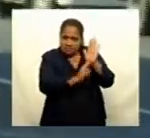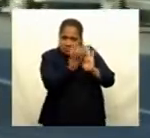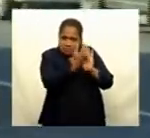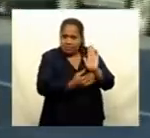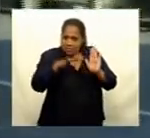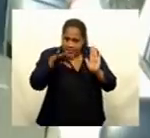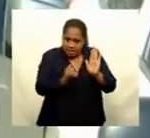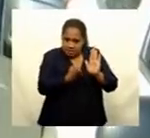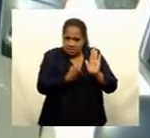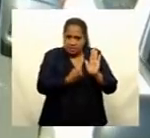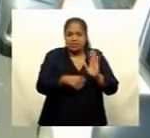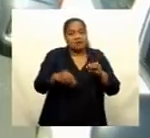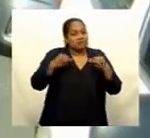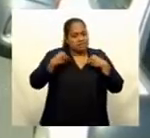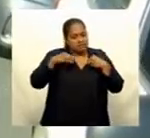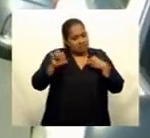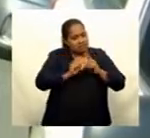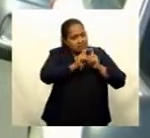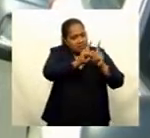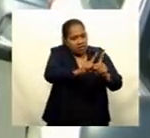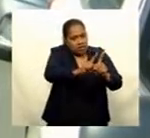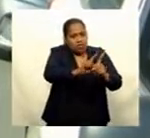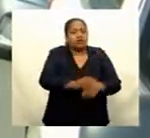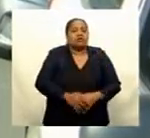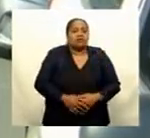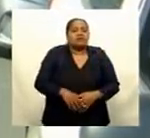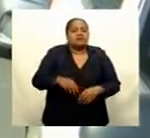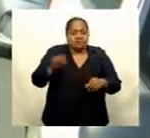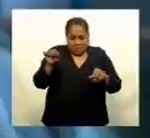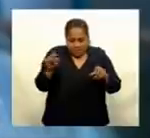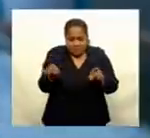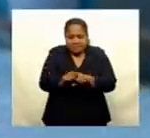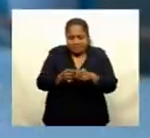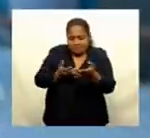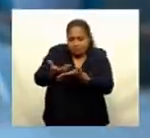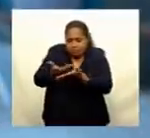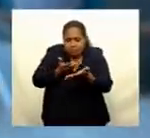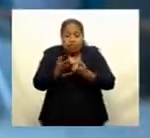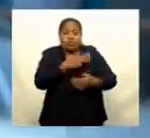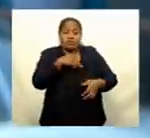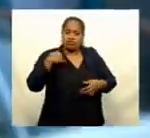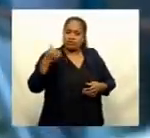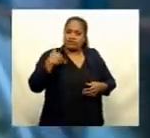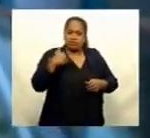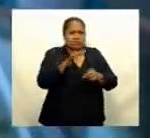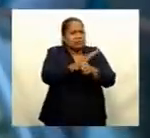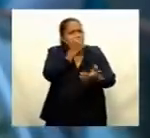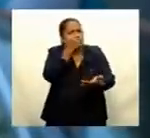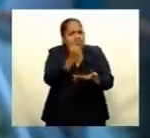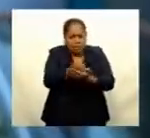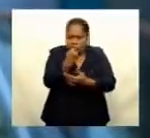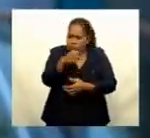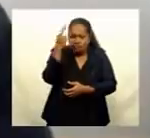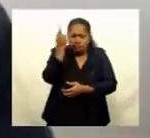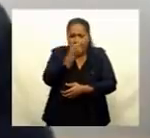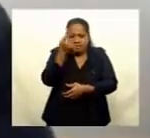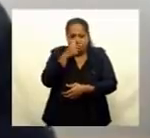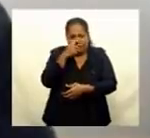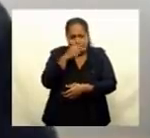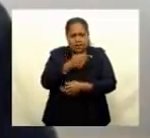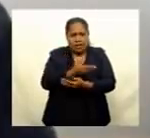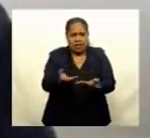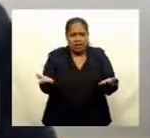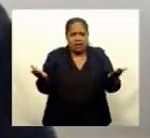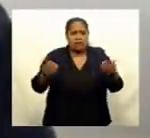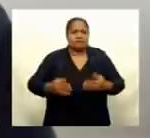of the highest standard. He adds they are also in close consultations with the Ministry of Health to ensure there is no risk to the public. I need to say